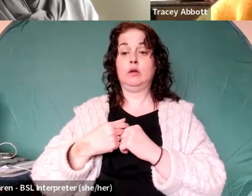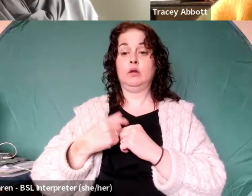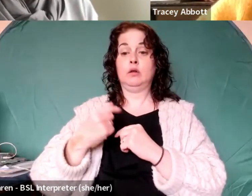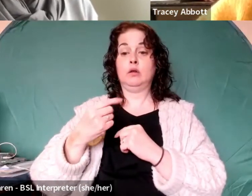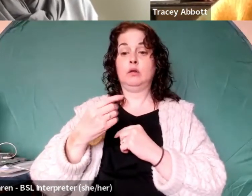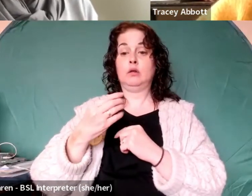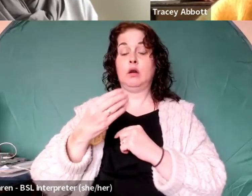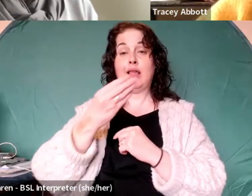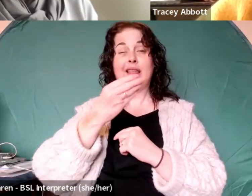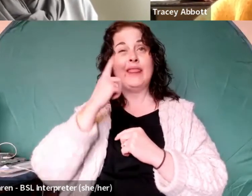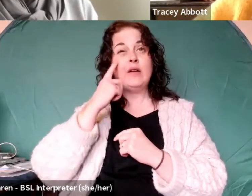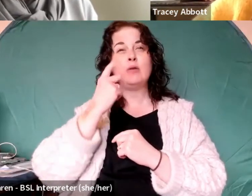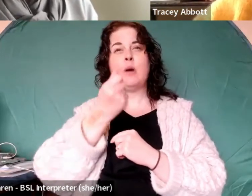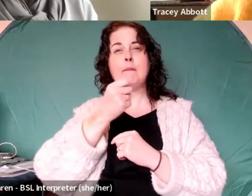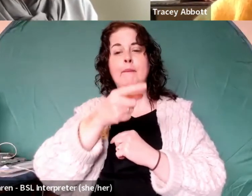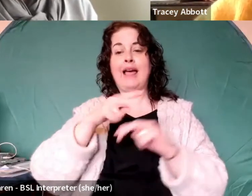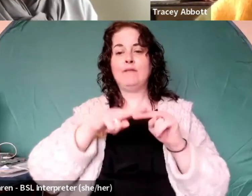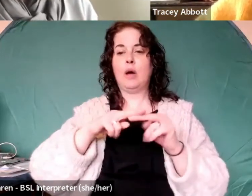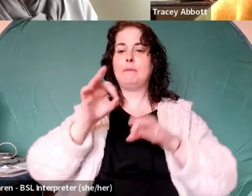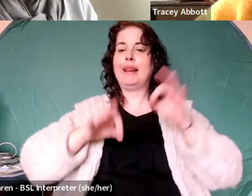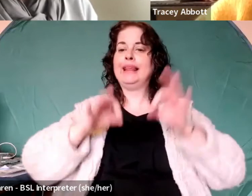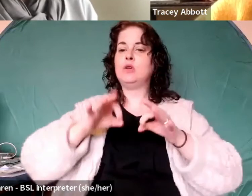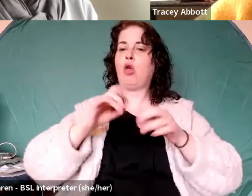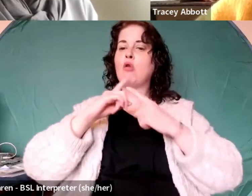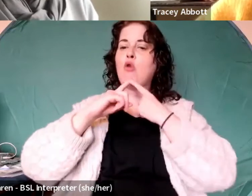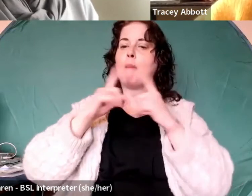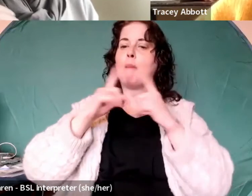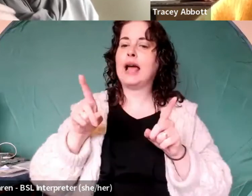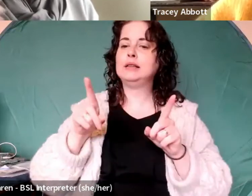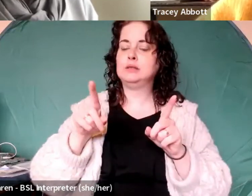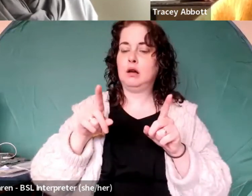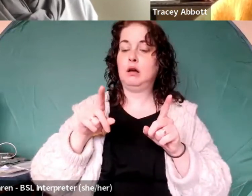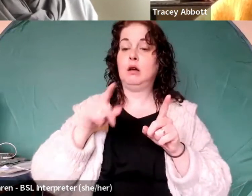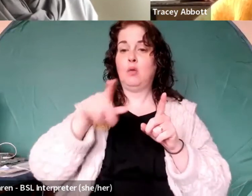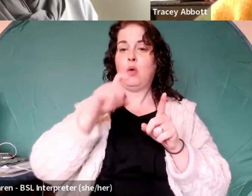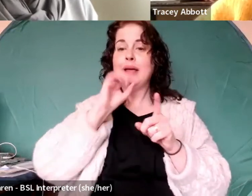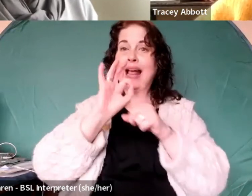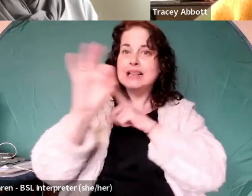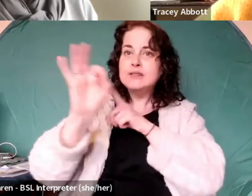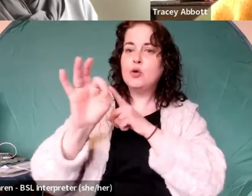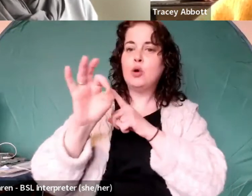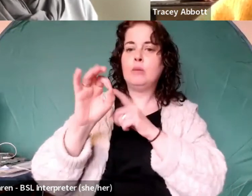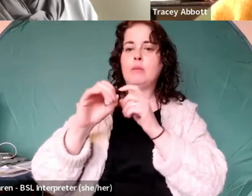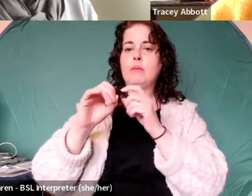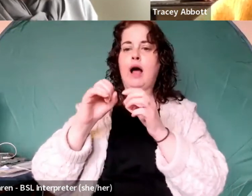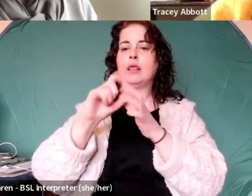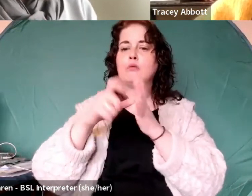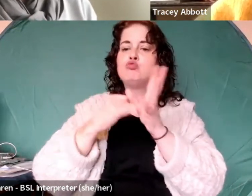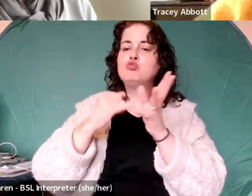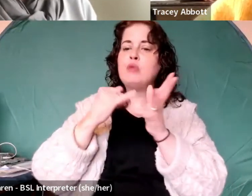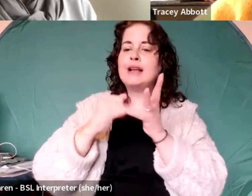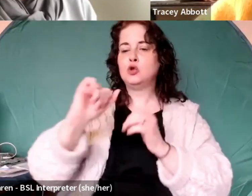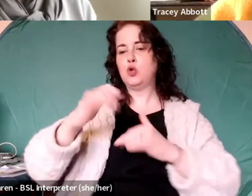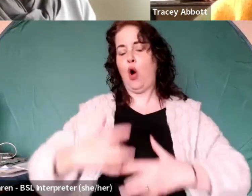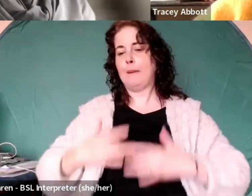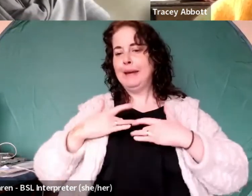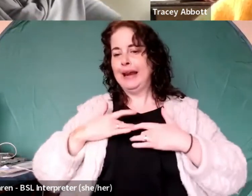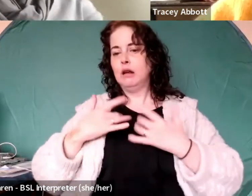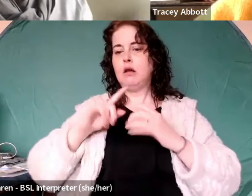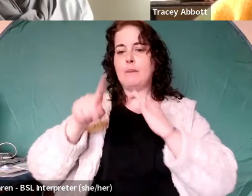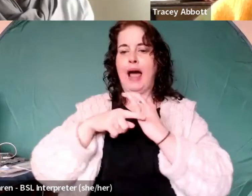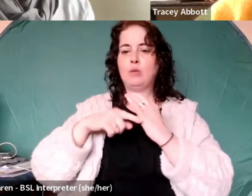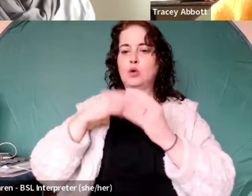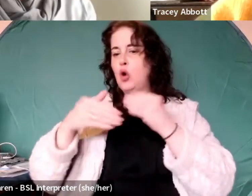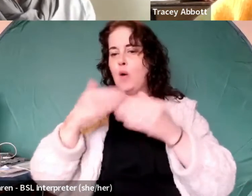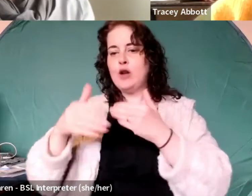very few, but, you know, if you're going to be a political commentator, you're going to be interviewed by the press regularly on your opinion on whatever's going